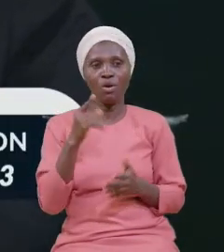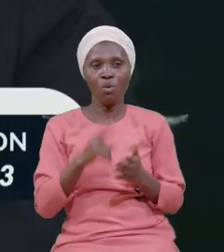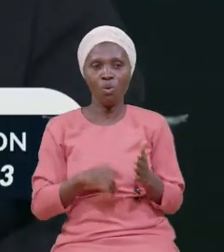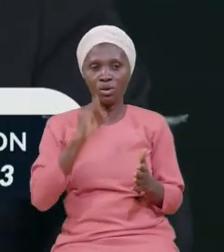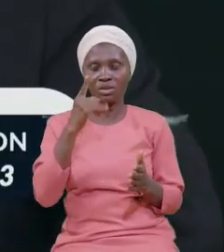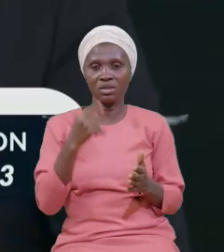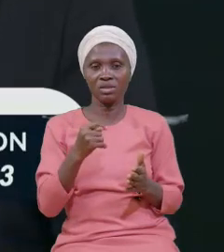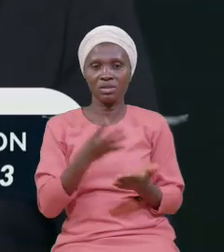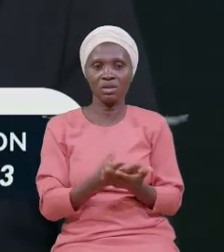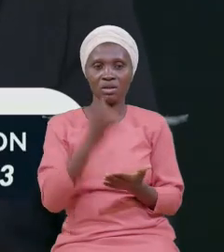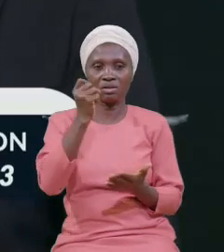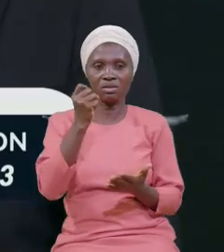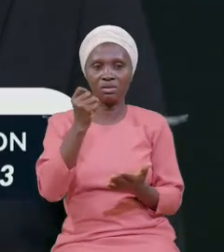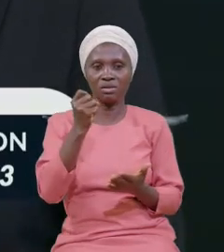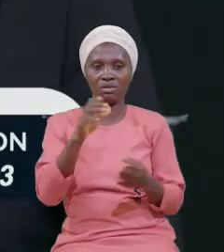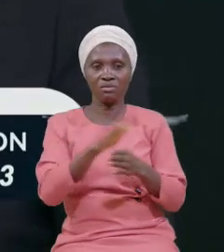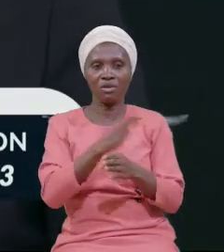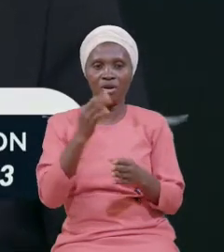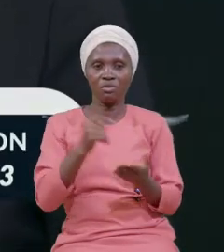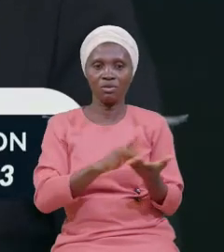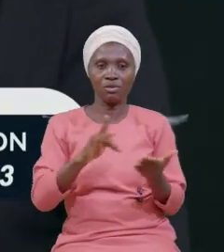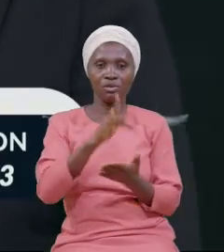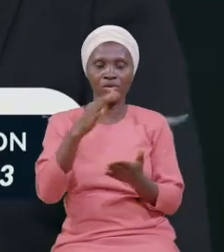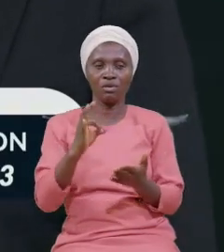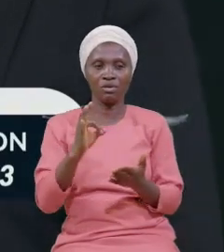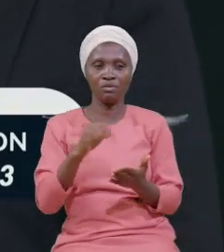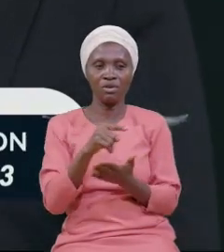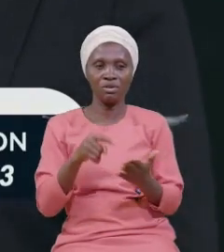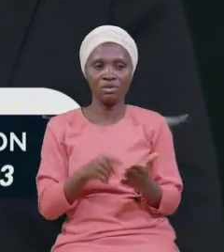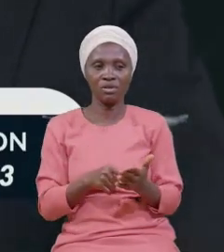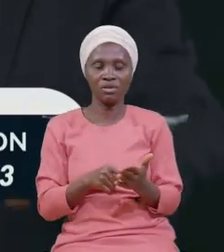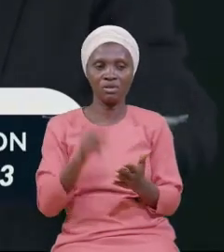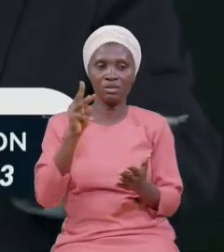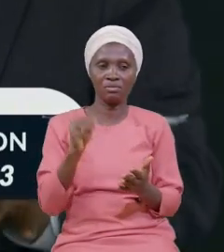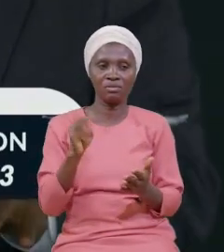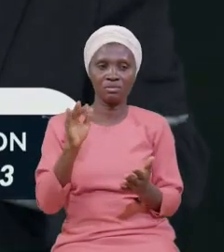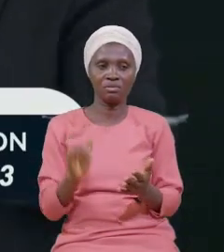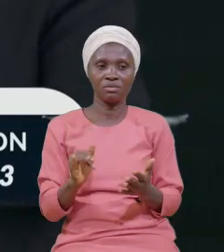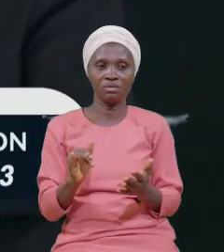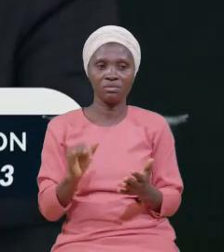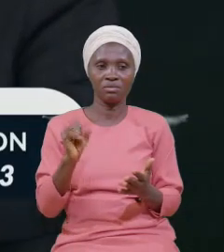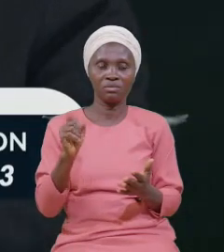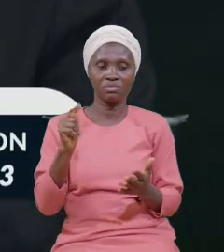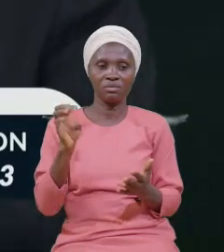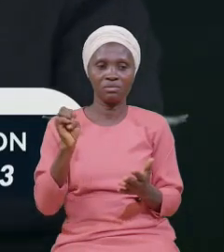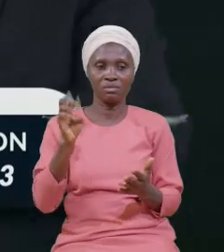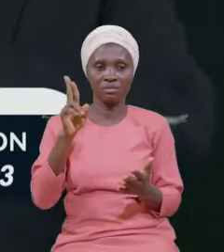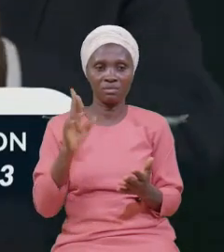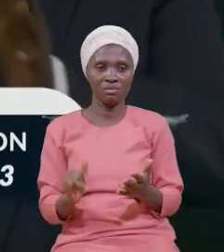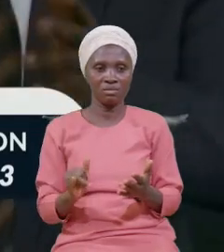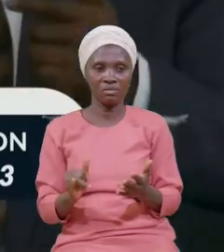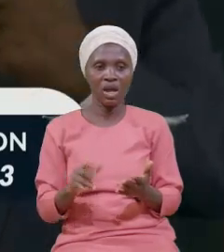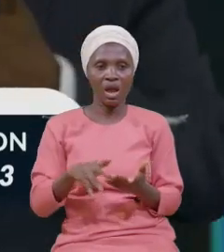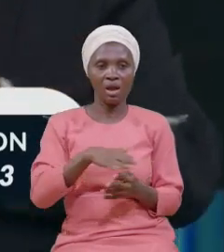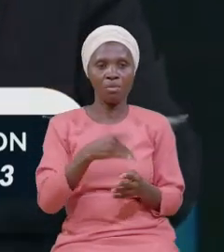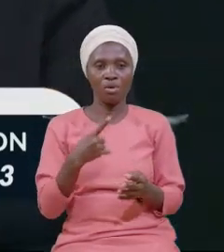what is the riches of the glory of his mystery among the Gentiles, which is